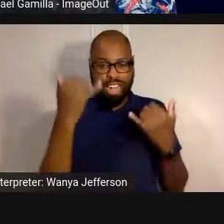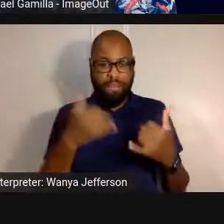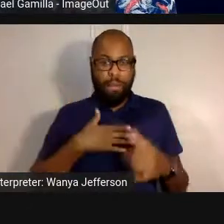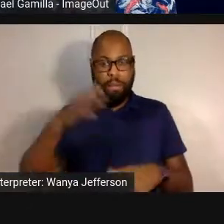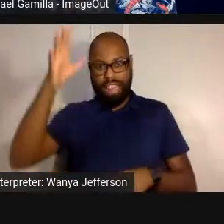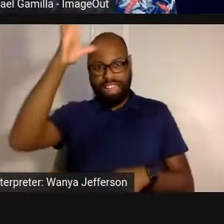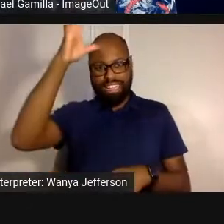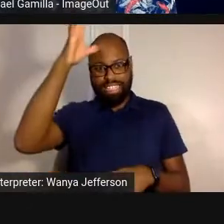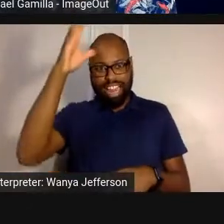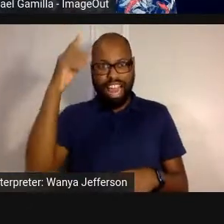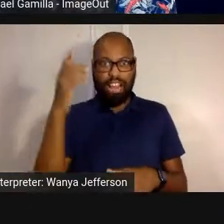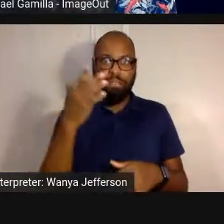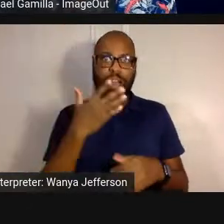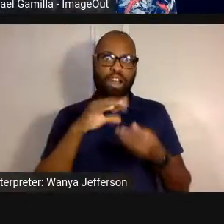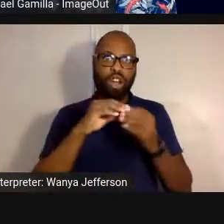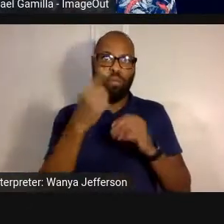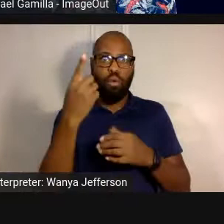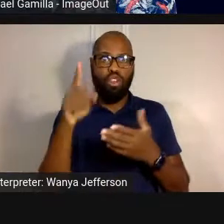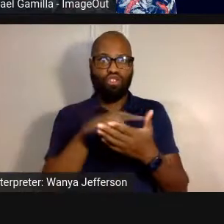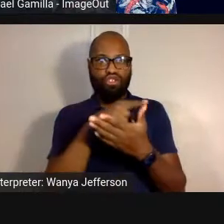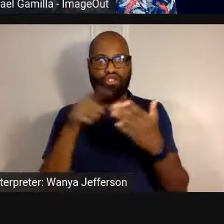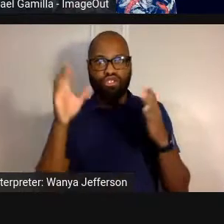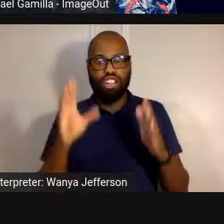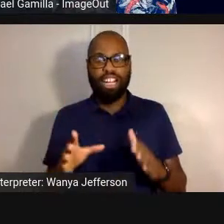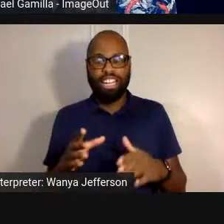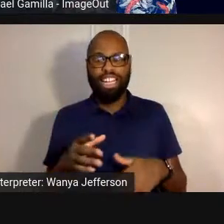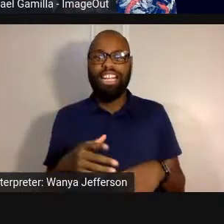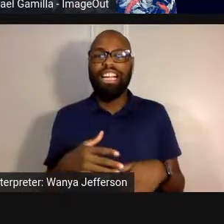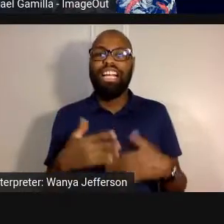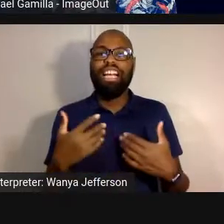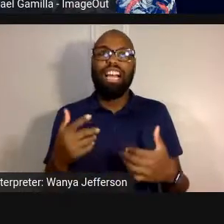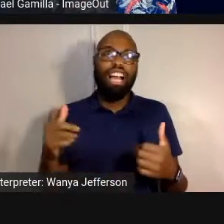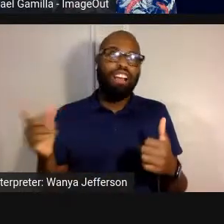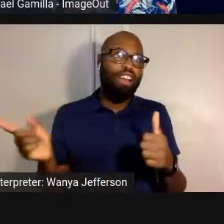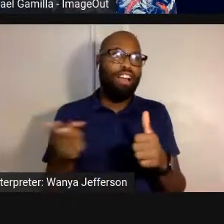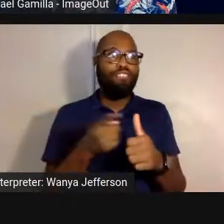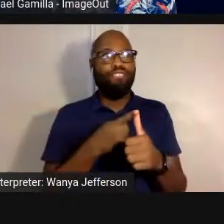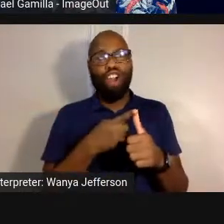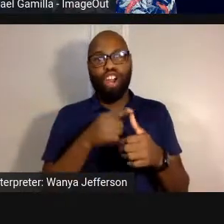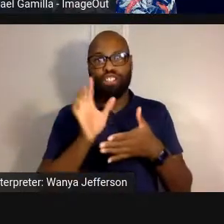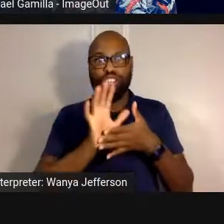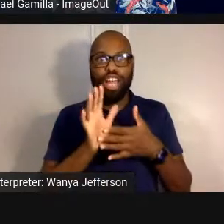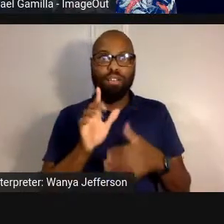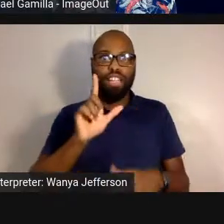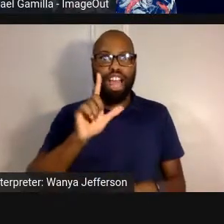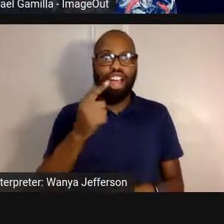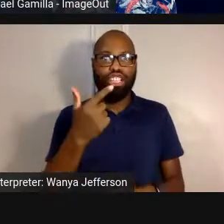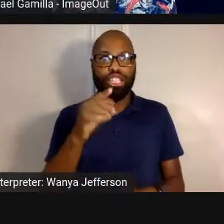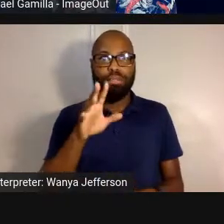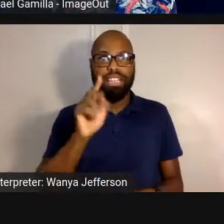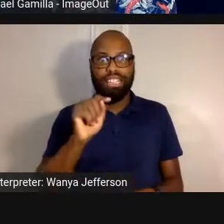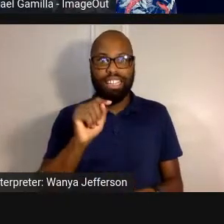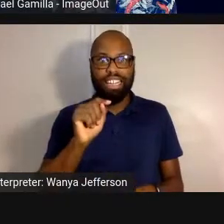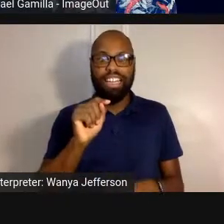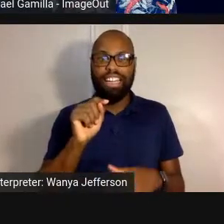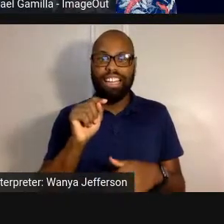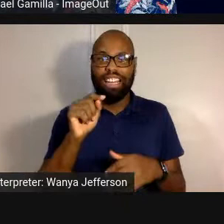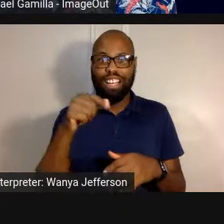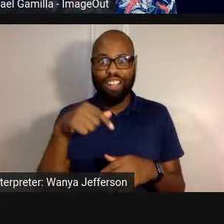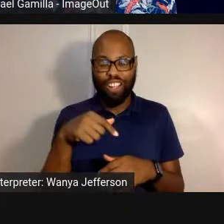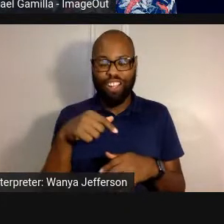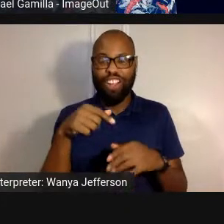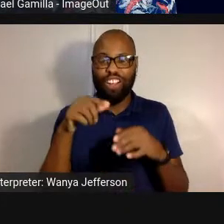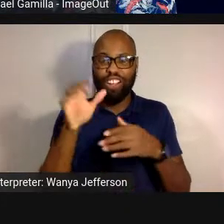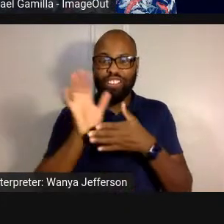like really exciting because it's the first film. It's an LGBT film as well. But I mean, it was